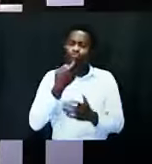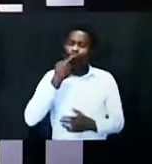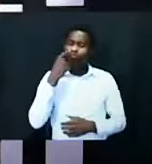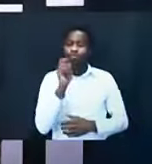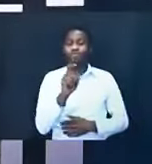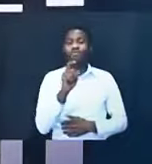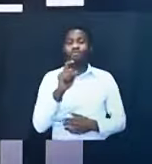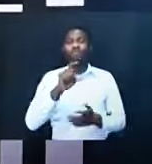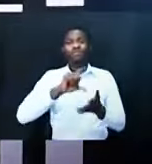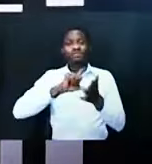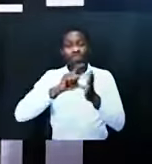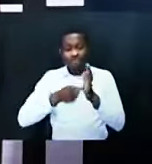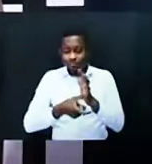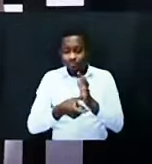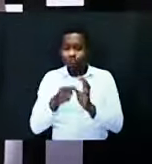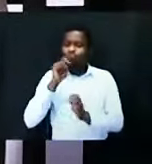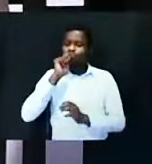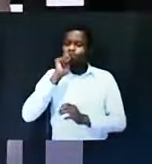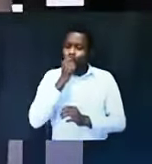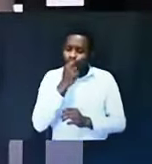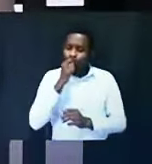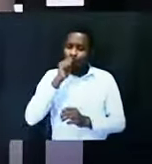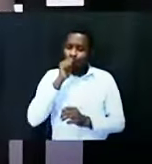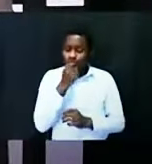the fruits.